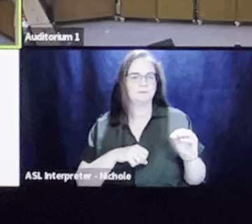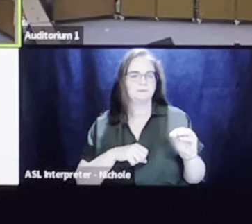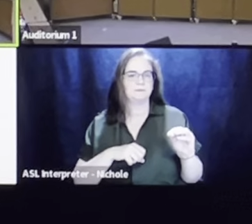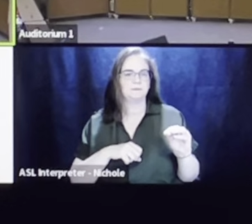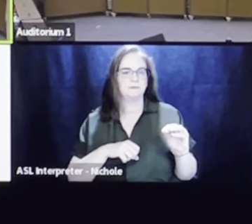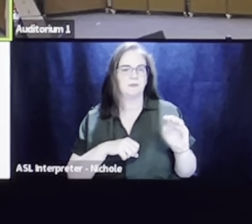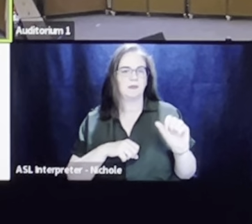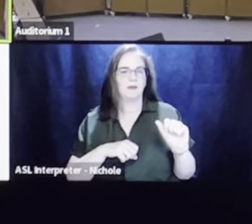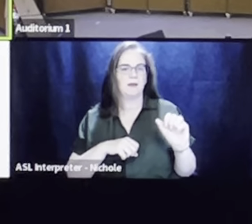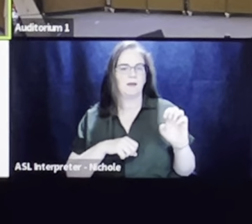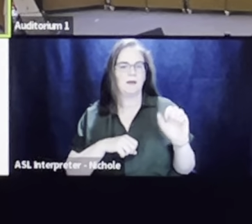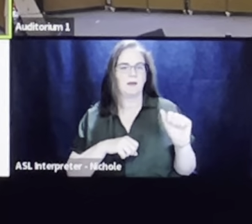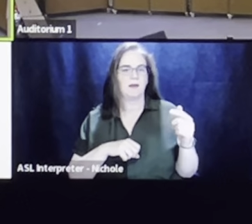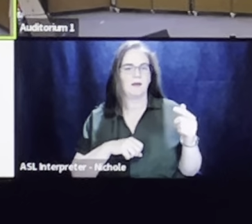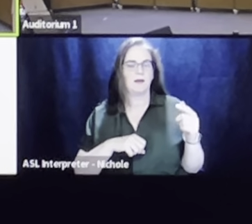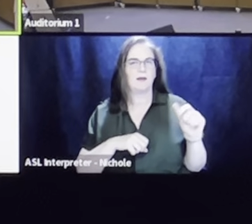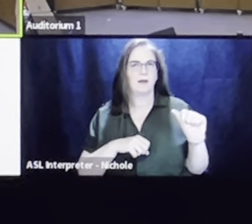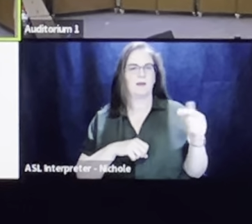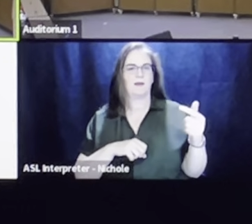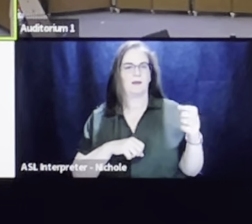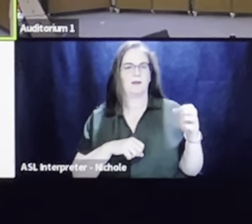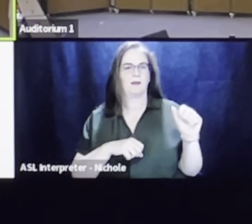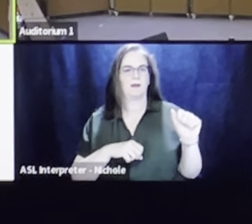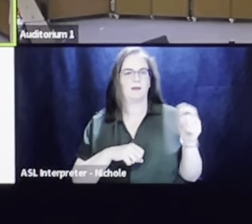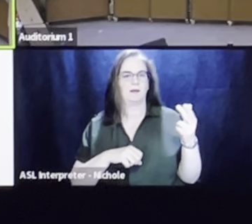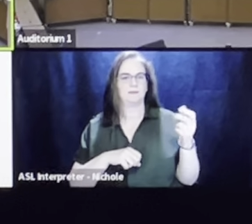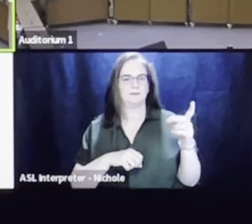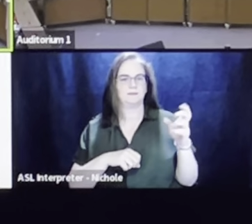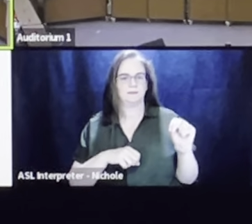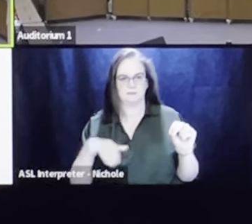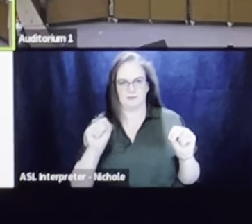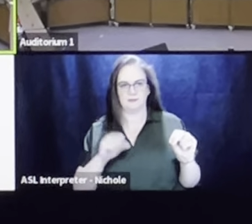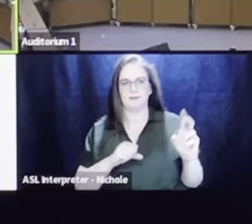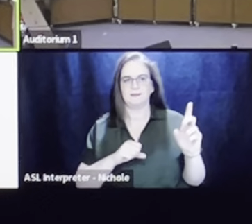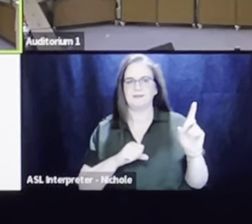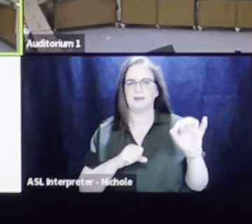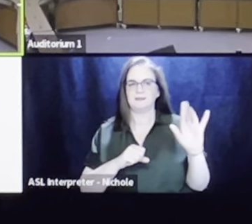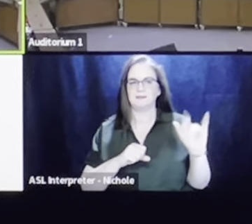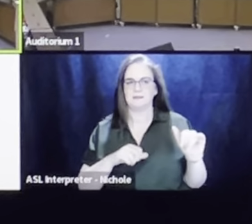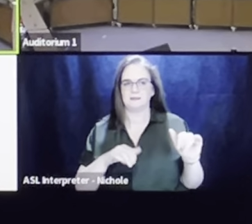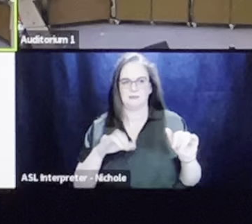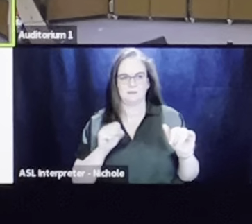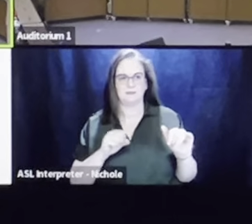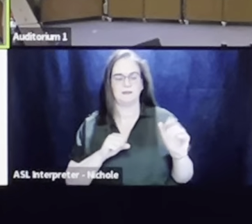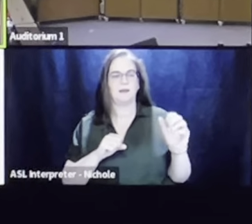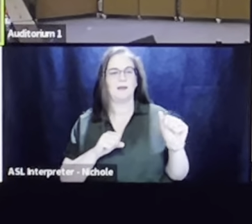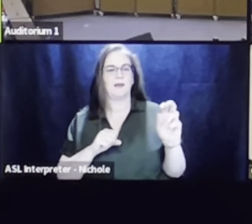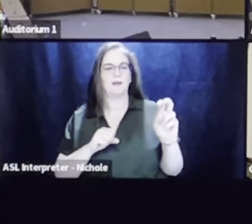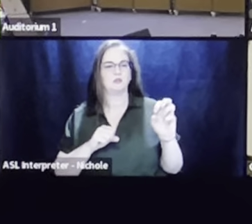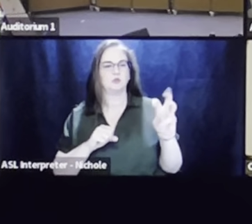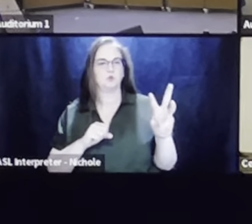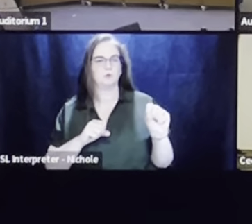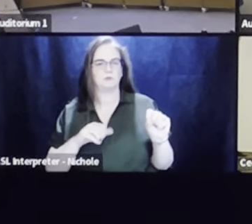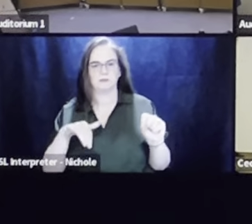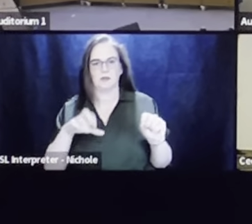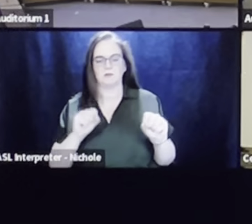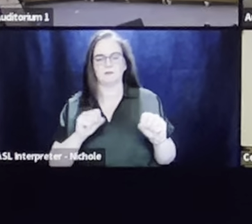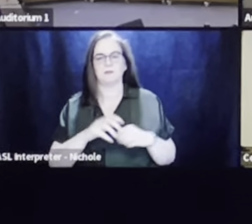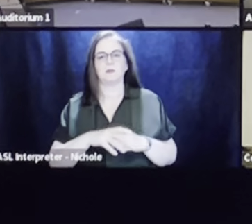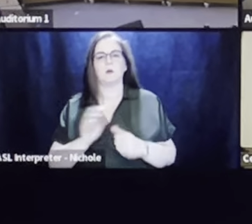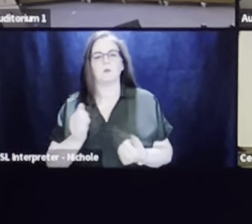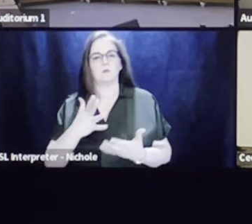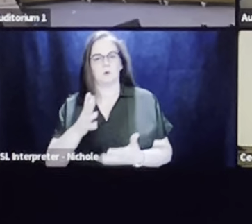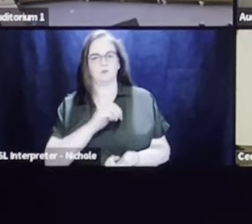Ms. Ahaya Hinton. Yes. Ms. Danzy. Yes. Ms. Andrews. Yes. Thank you. The